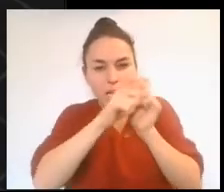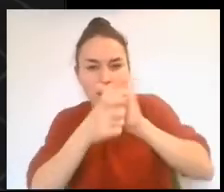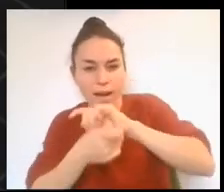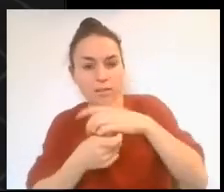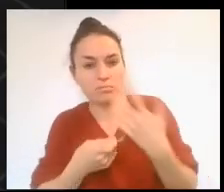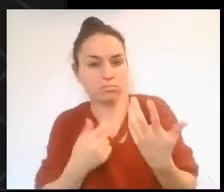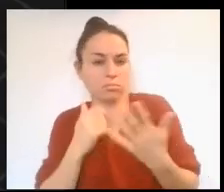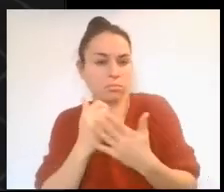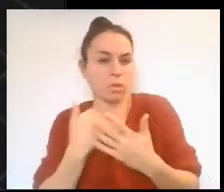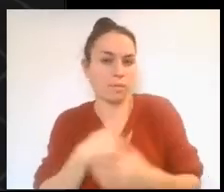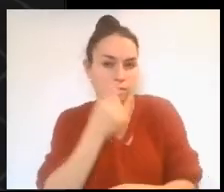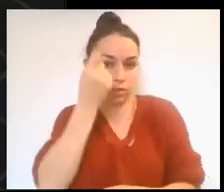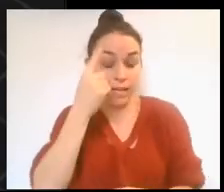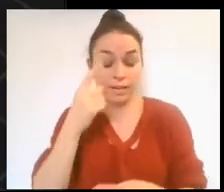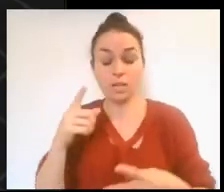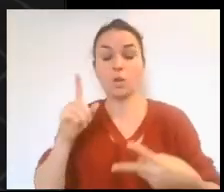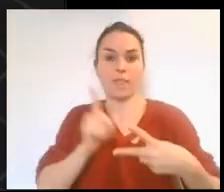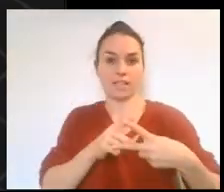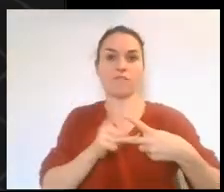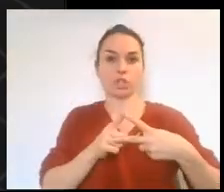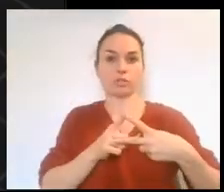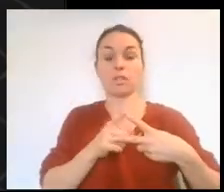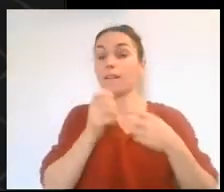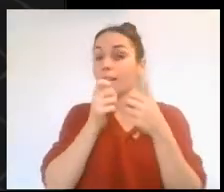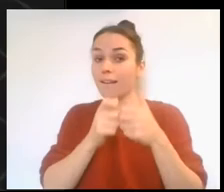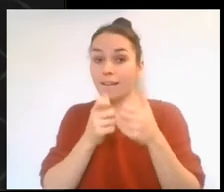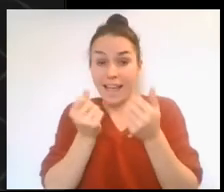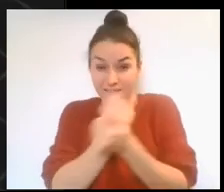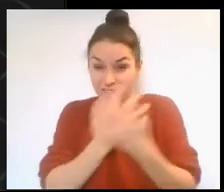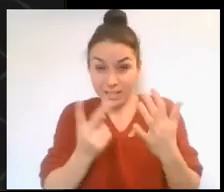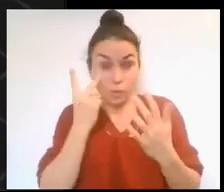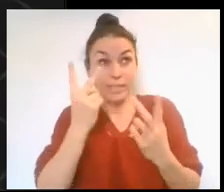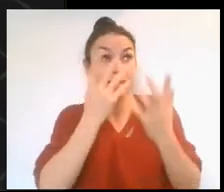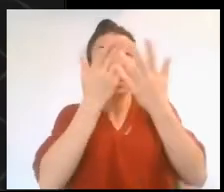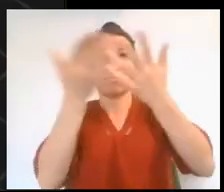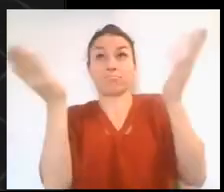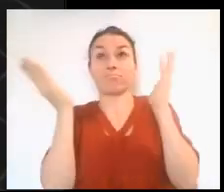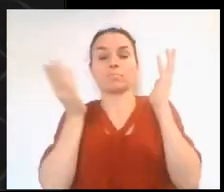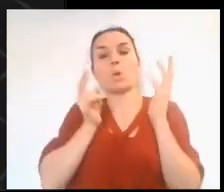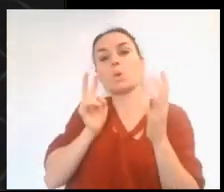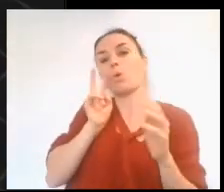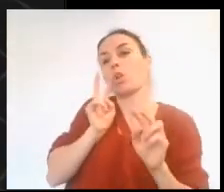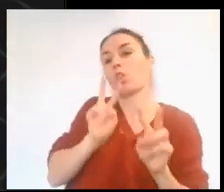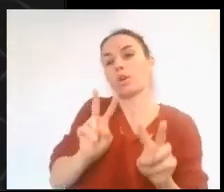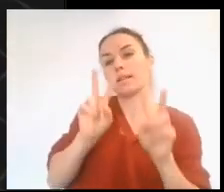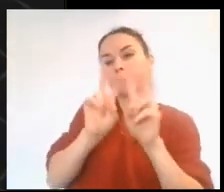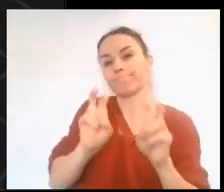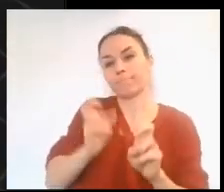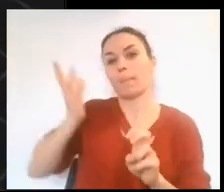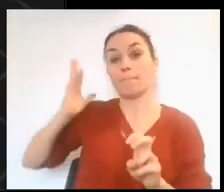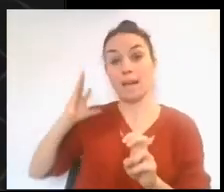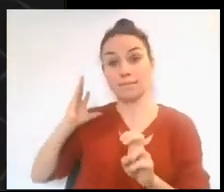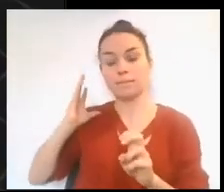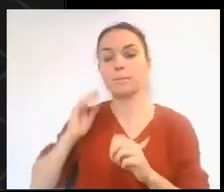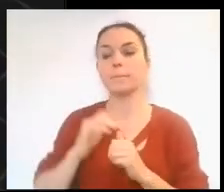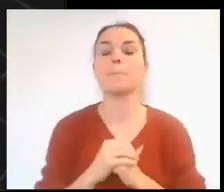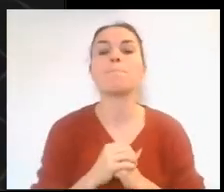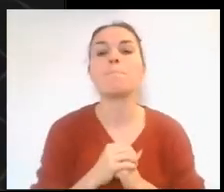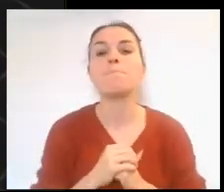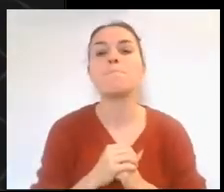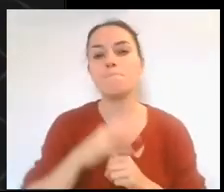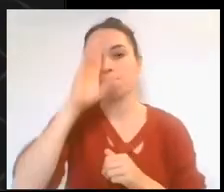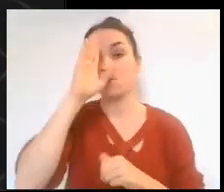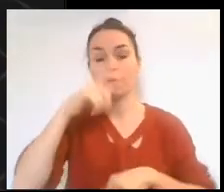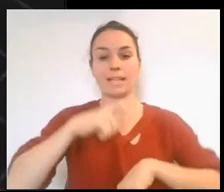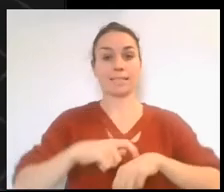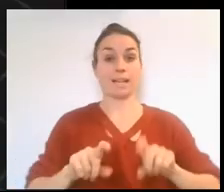look back into the past, and we call the time difference between the object when it